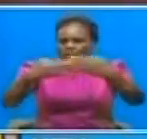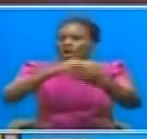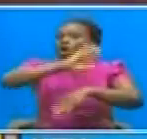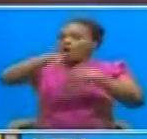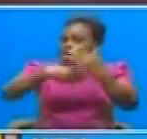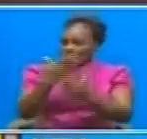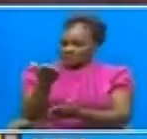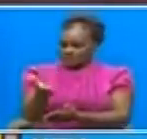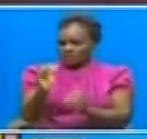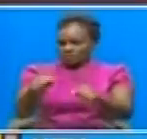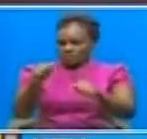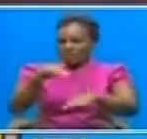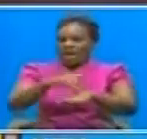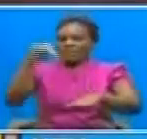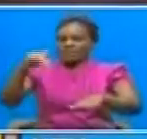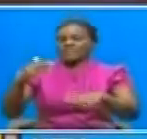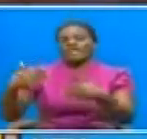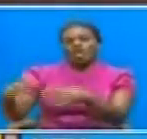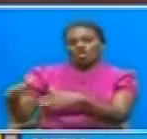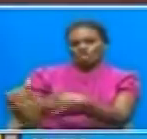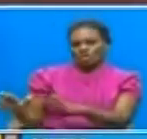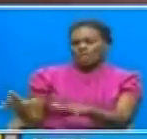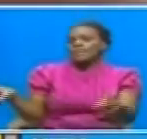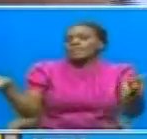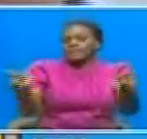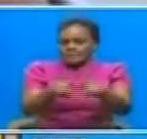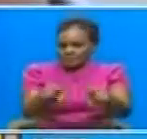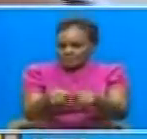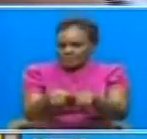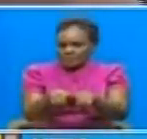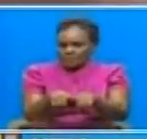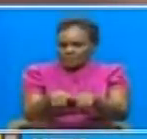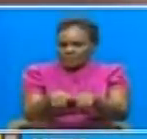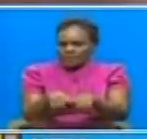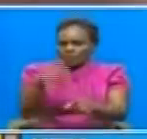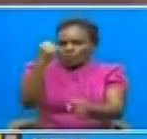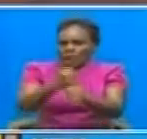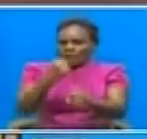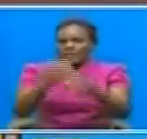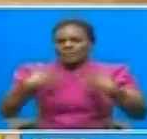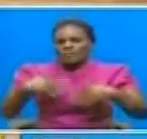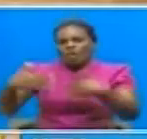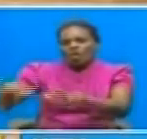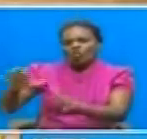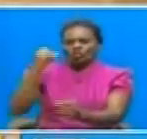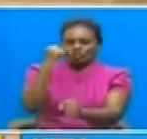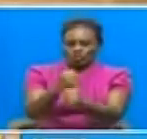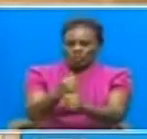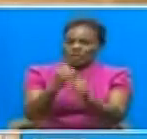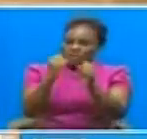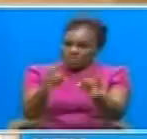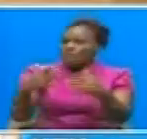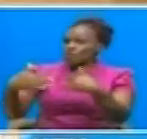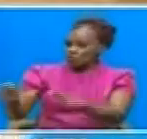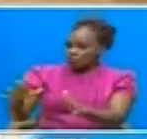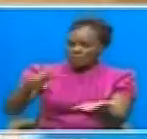these benefits would be lost to the community. Mm-hmm. In addition to that, of course, our employees would lose their careers. If we lose it, that